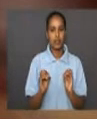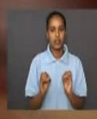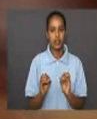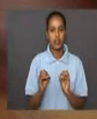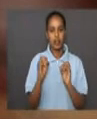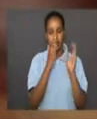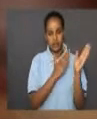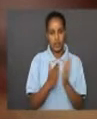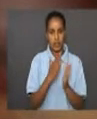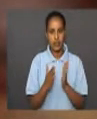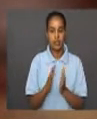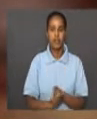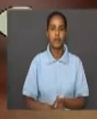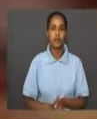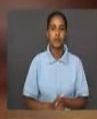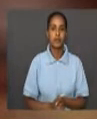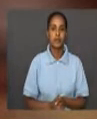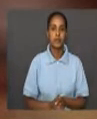Students, let's get ready.